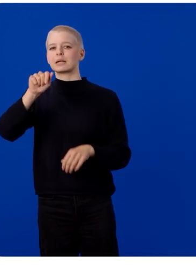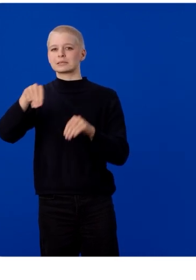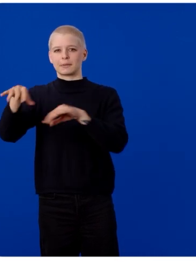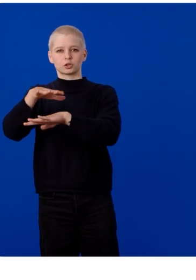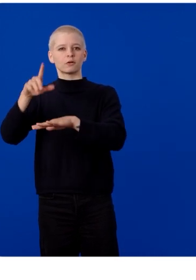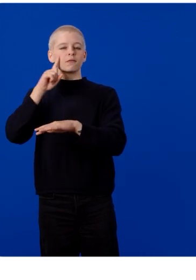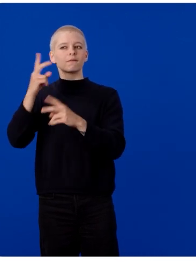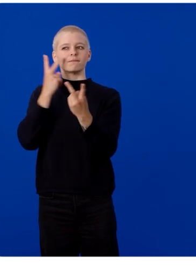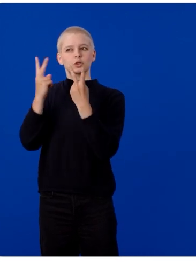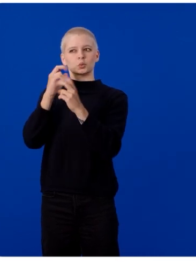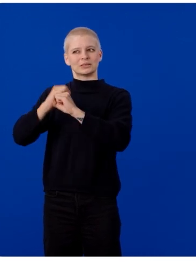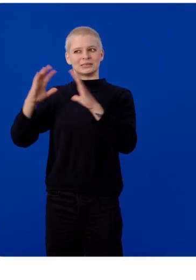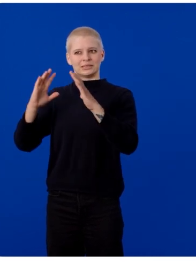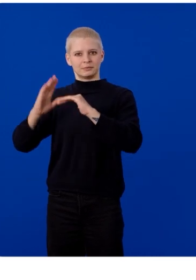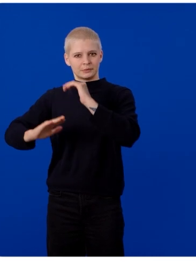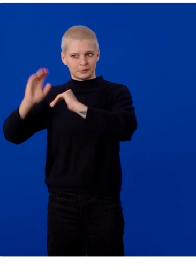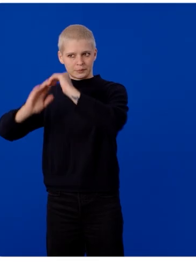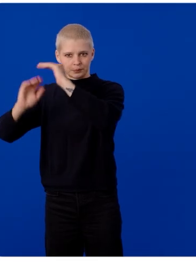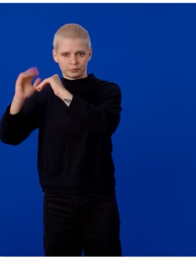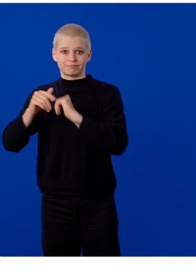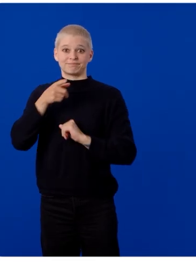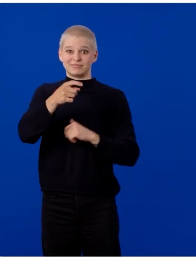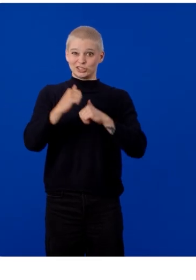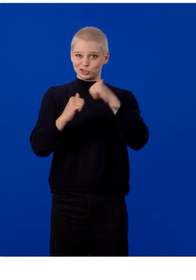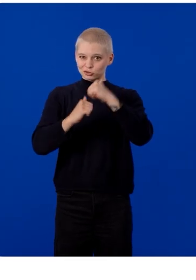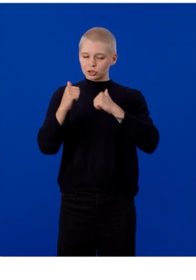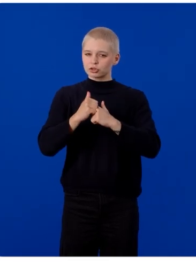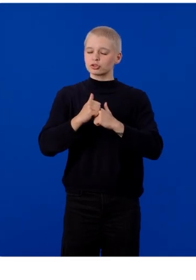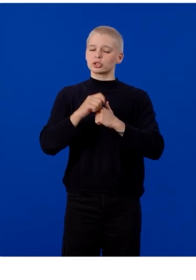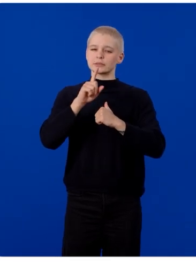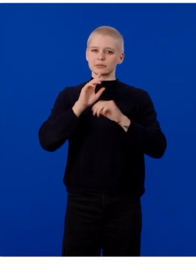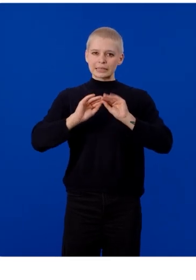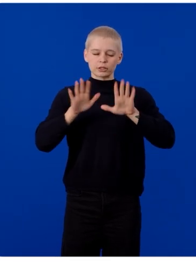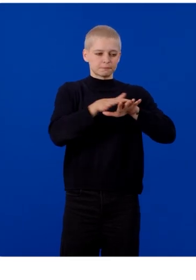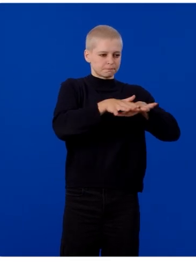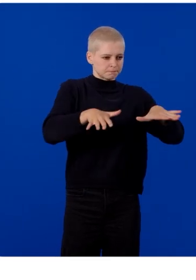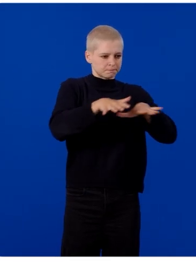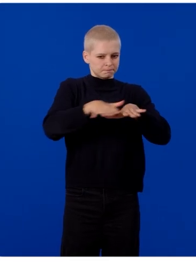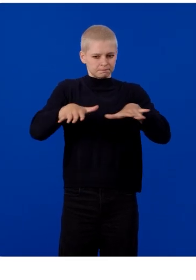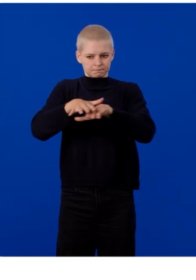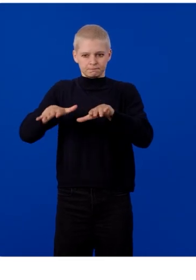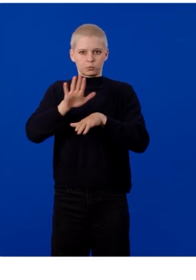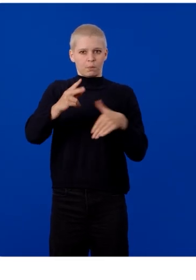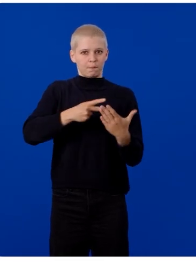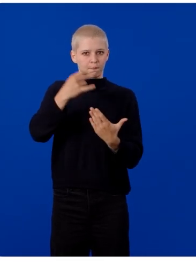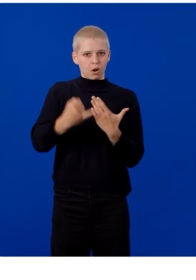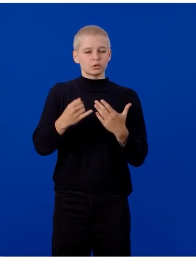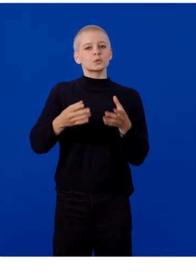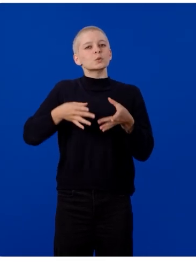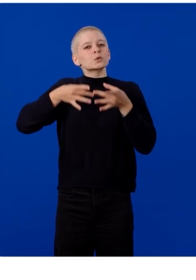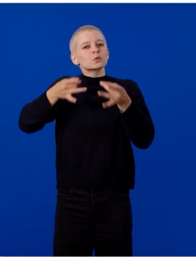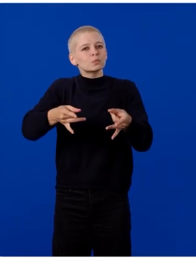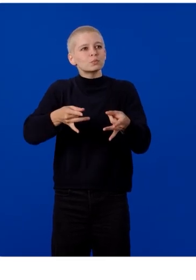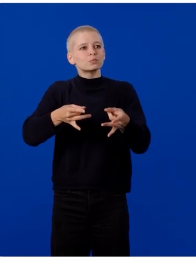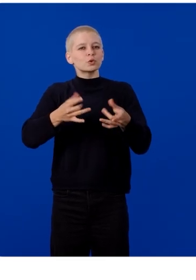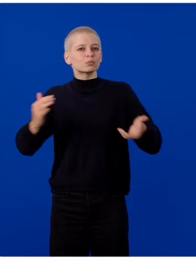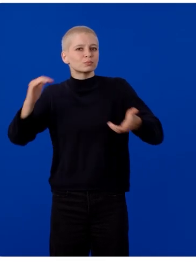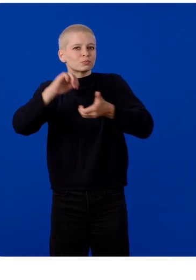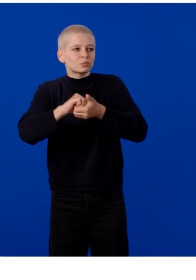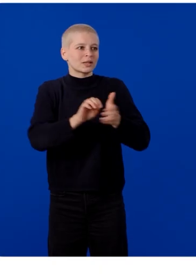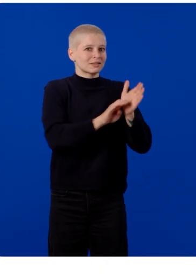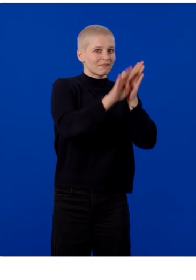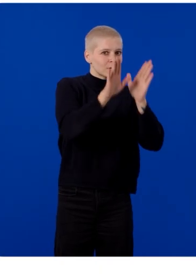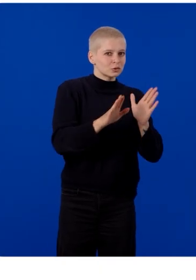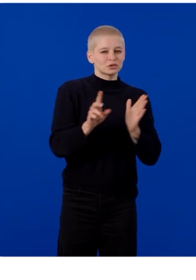composition. This structure clearly separates different parts of your project, enabling smooth collaboration among developers,